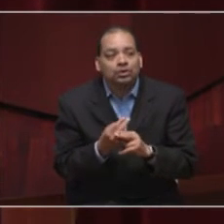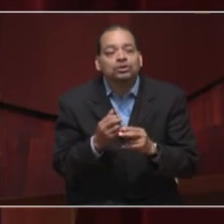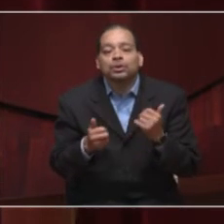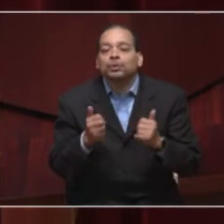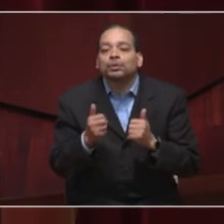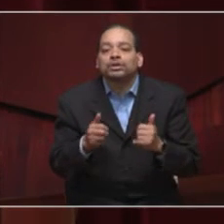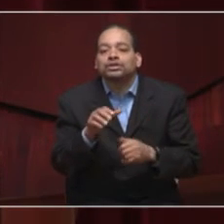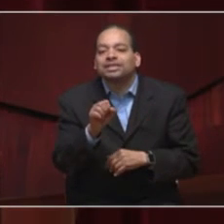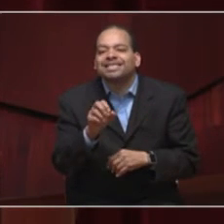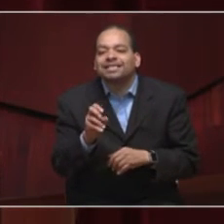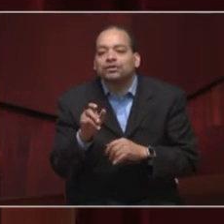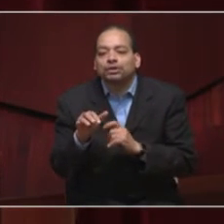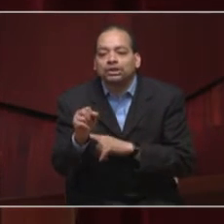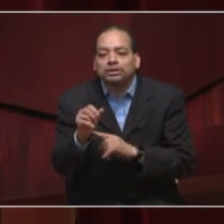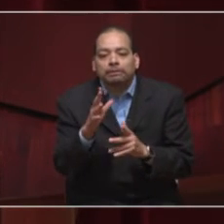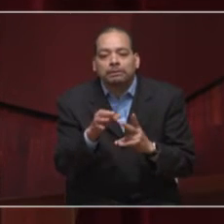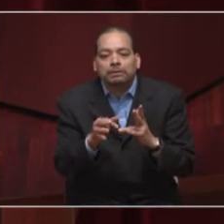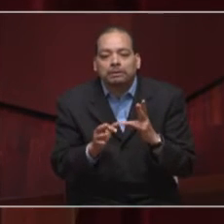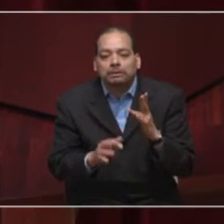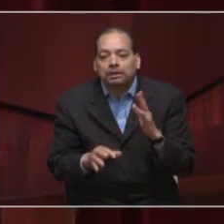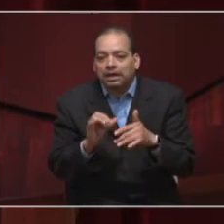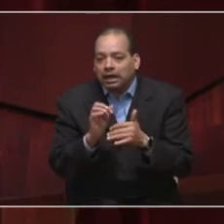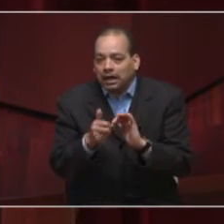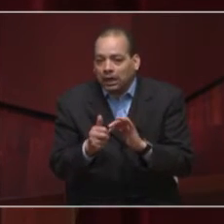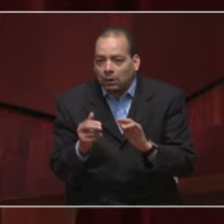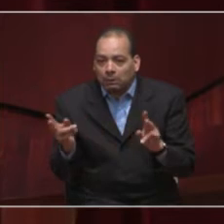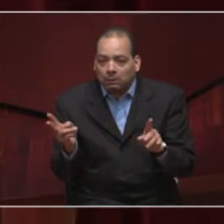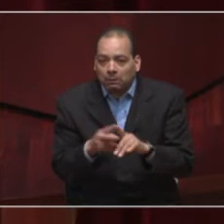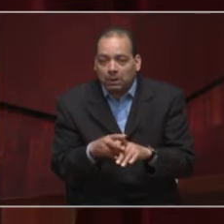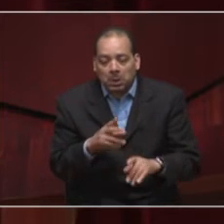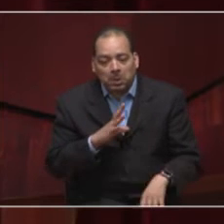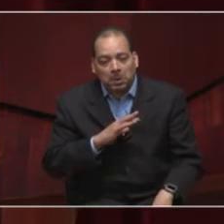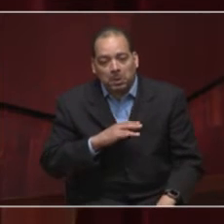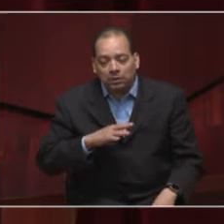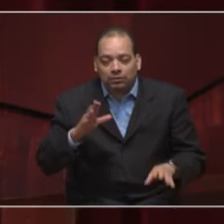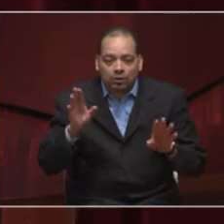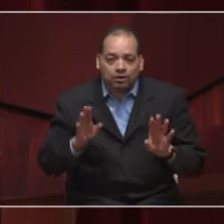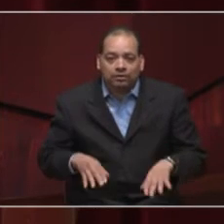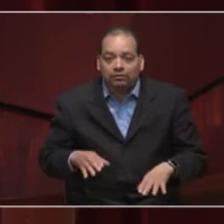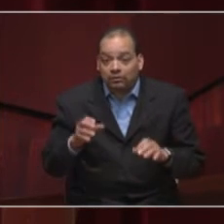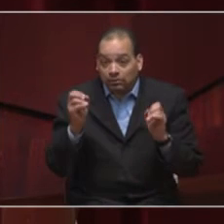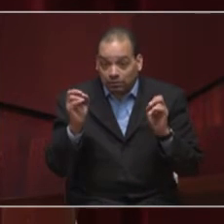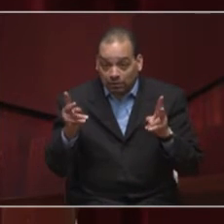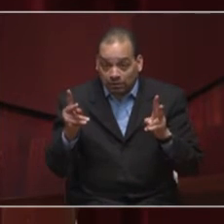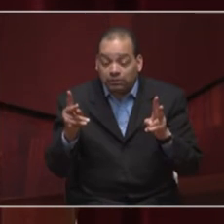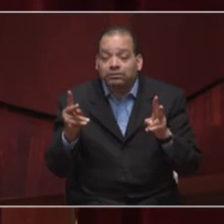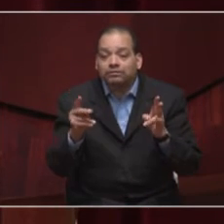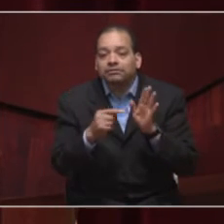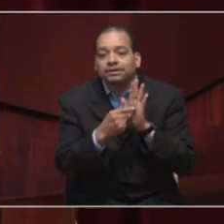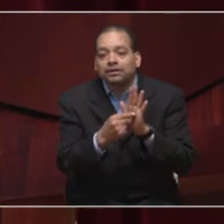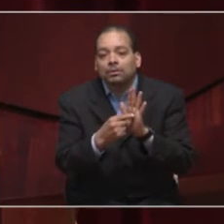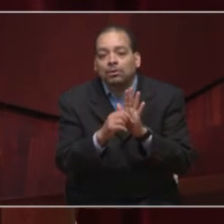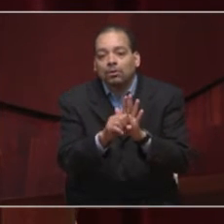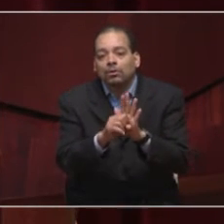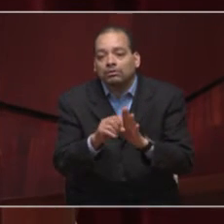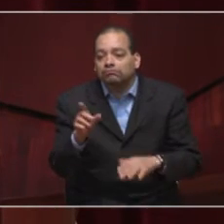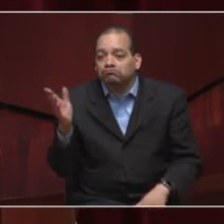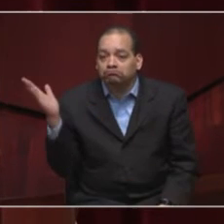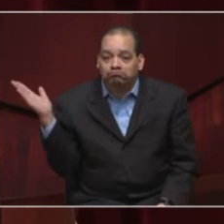apply it, and all those types of things. So very well done, very well organized, and here's a sample of what it looks like.